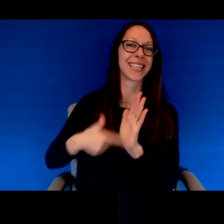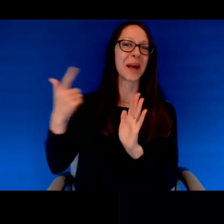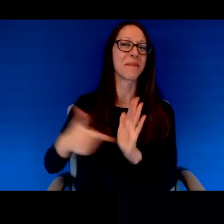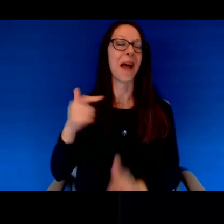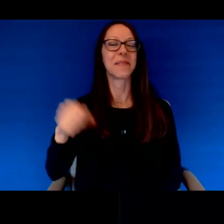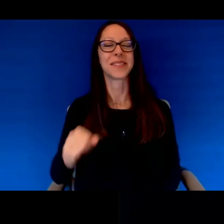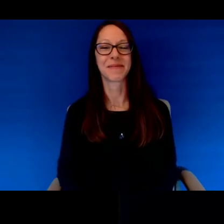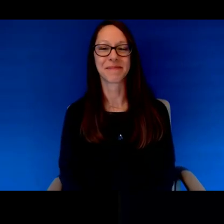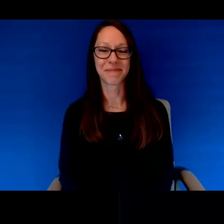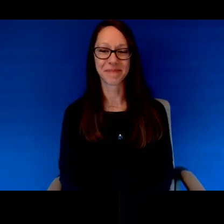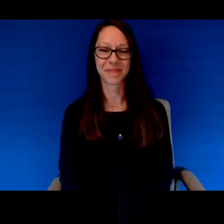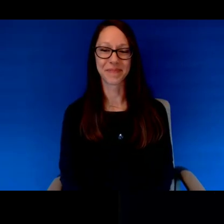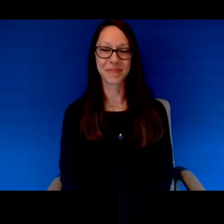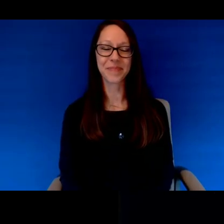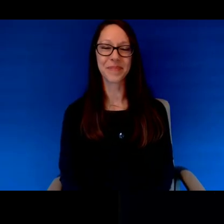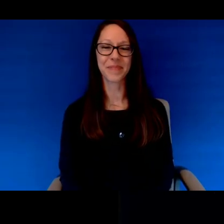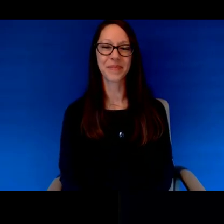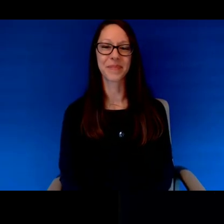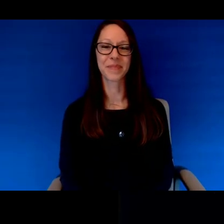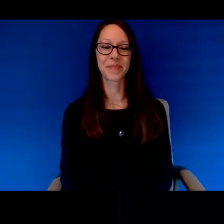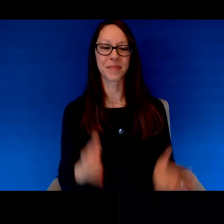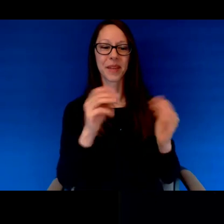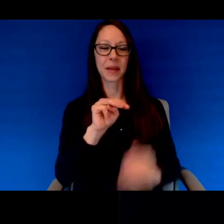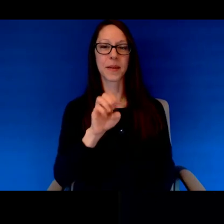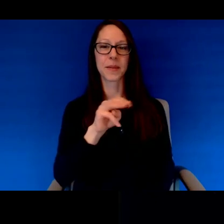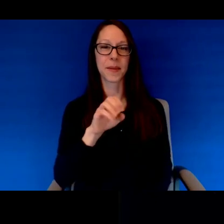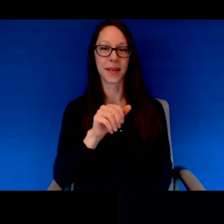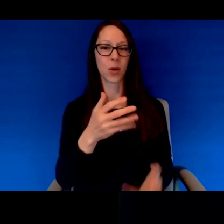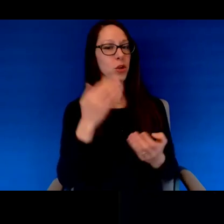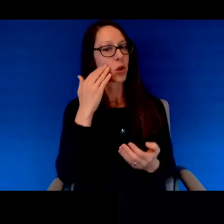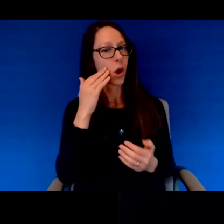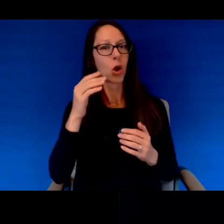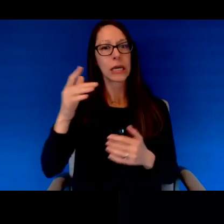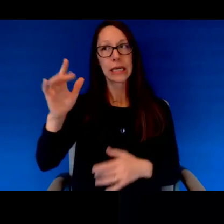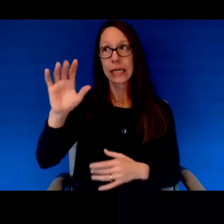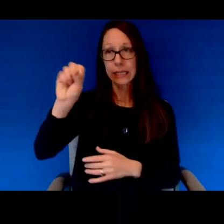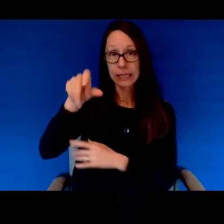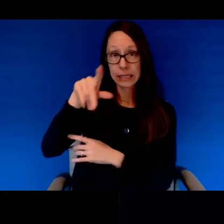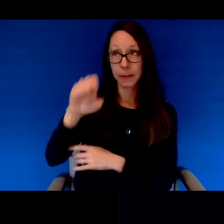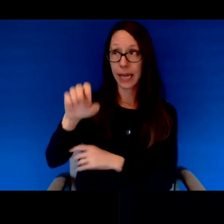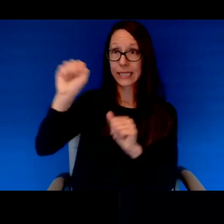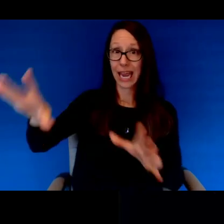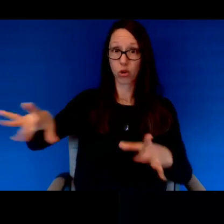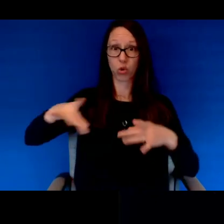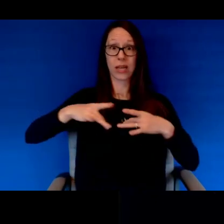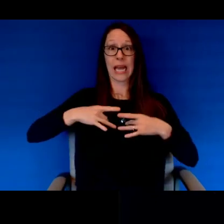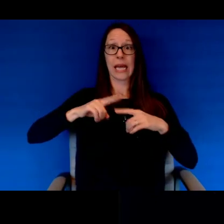good. All right. Nini wants to know, can you get diseases in space?